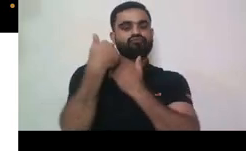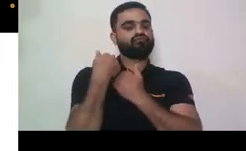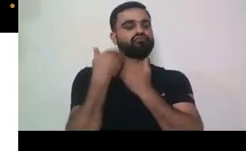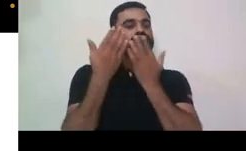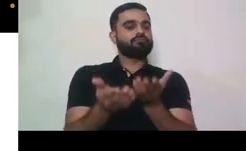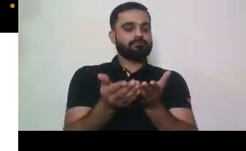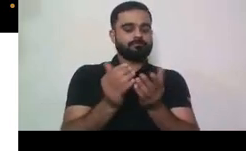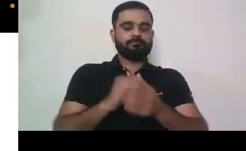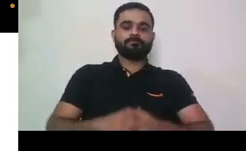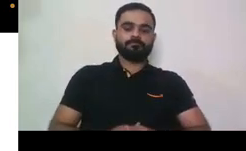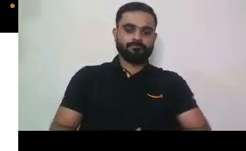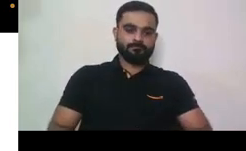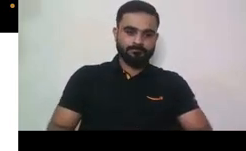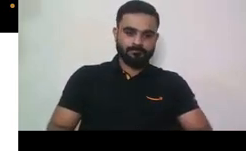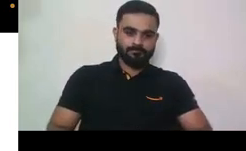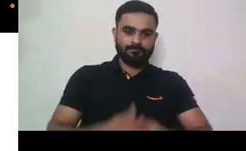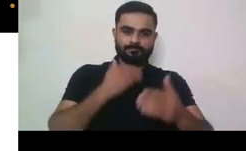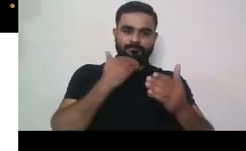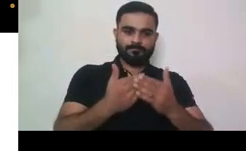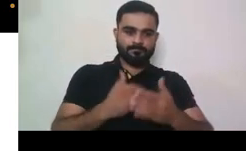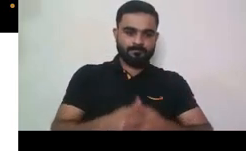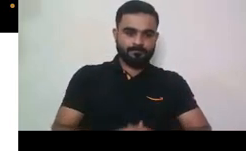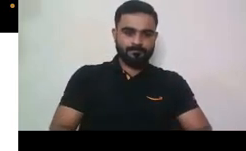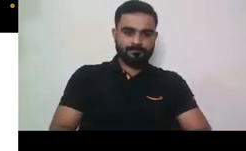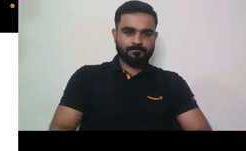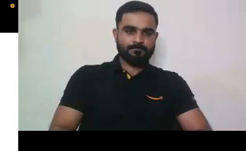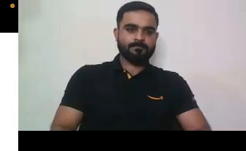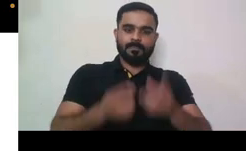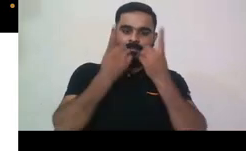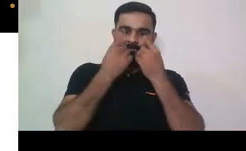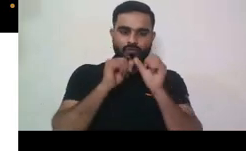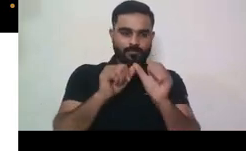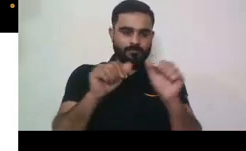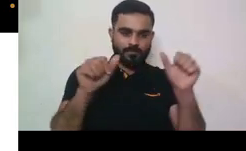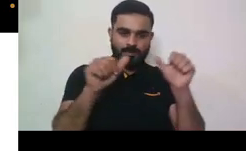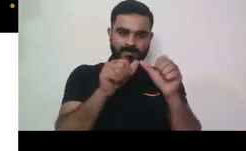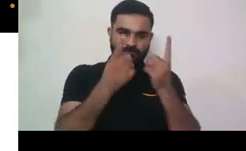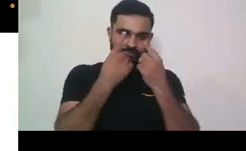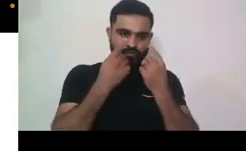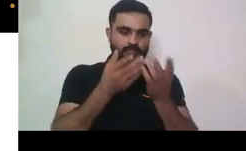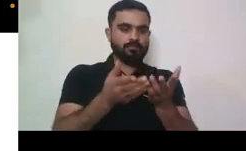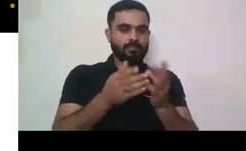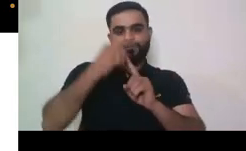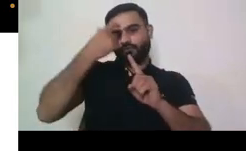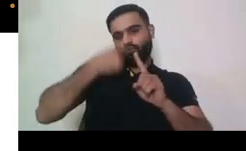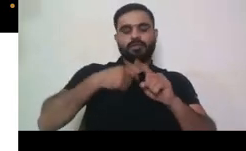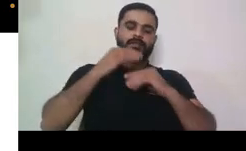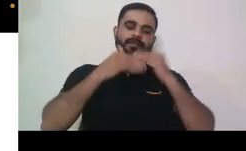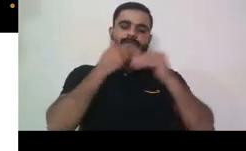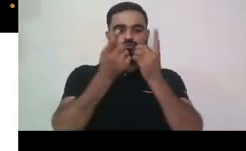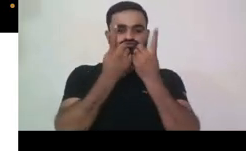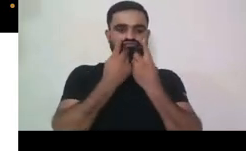the professional development. Thank you. Let's check the answers. Group evaluation, individual evaluations.